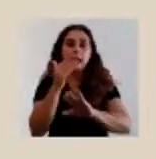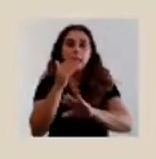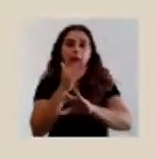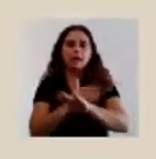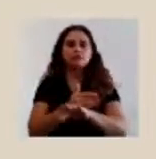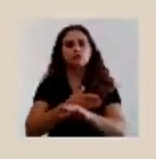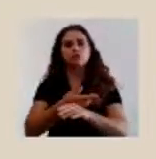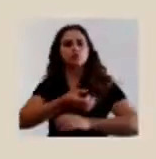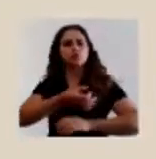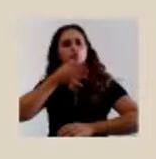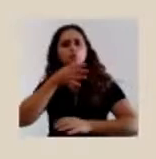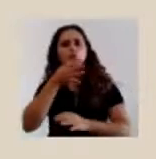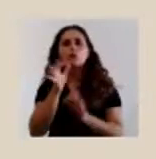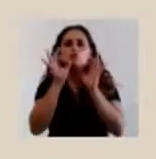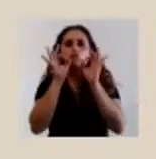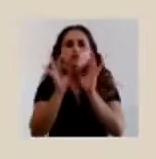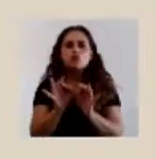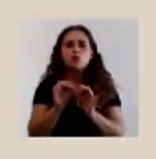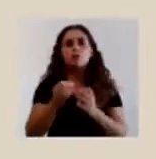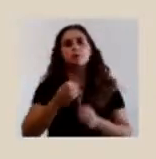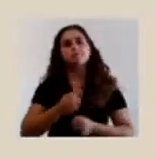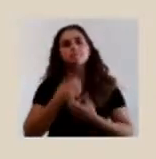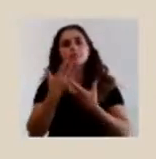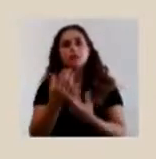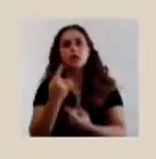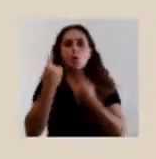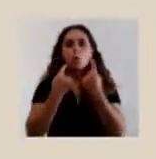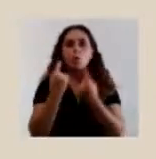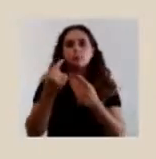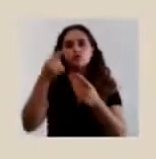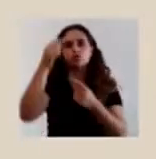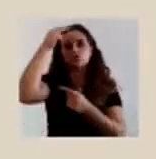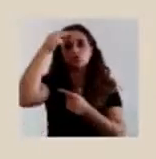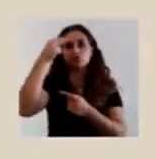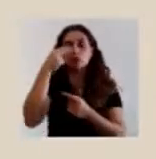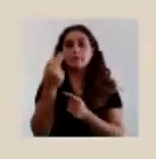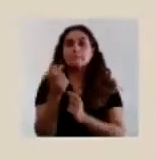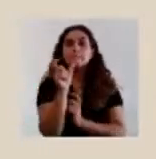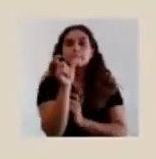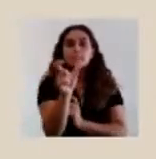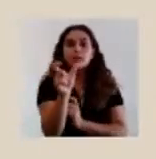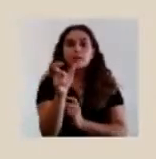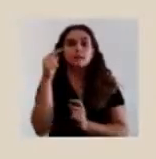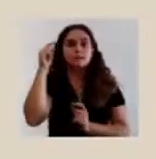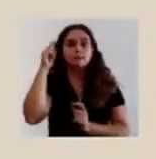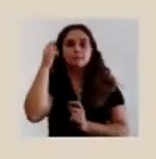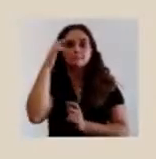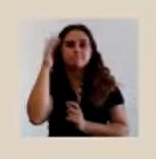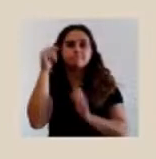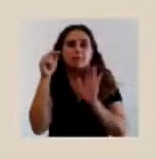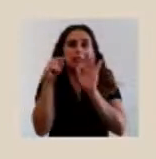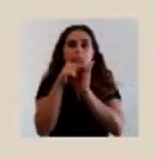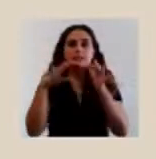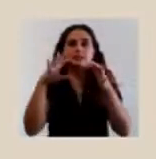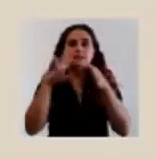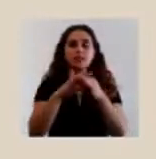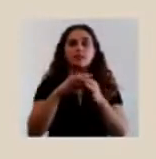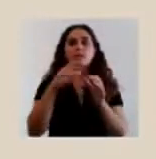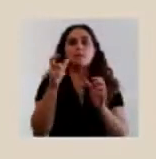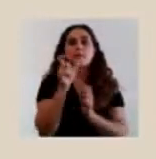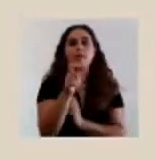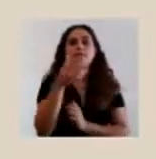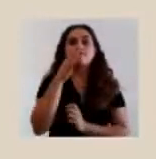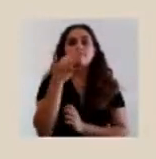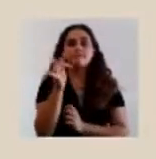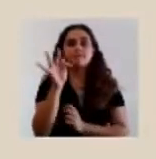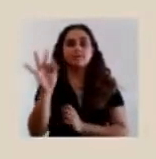definition, I want to share a bit of etymology with you. The word bias comes from the French word biais, pardon my French,